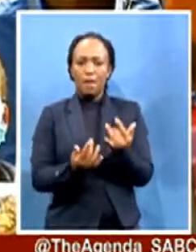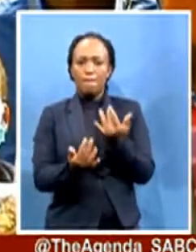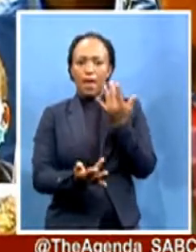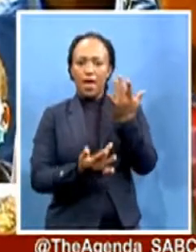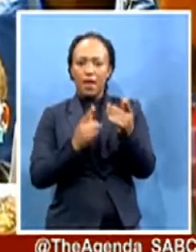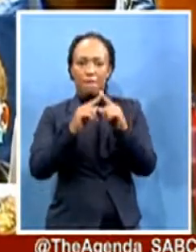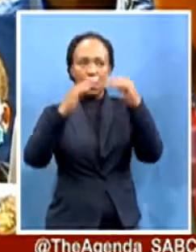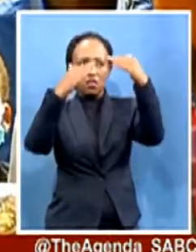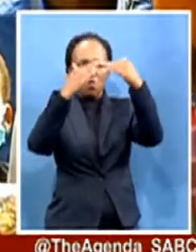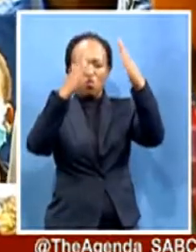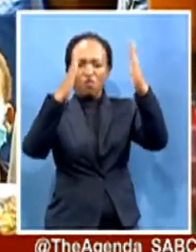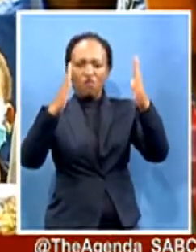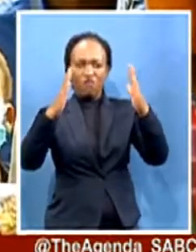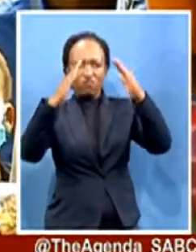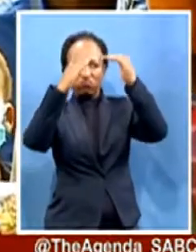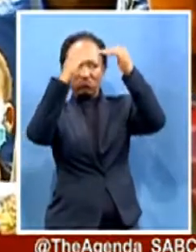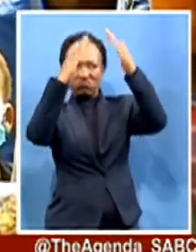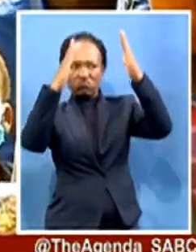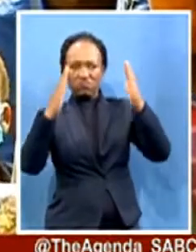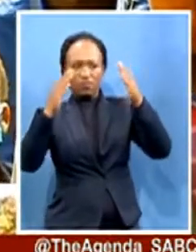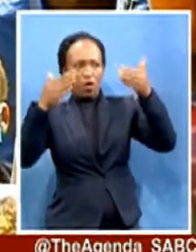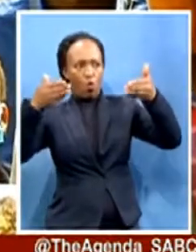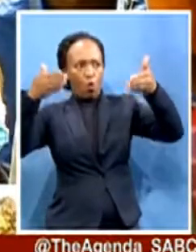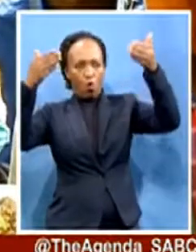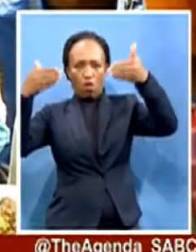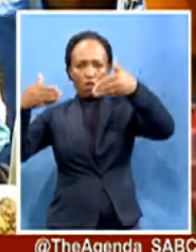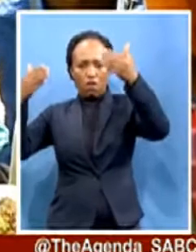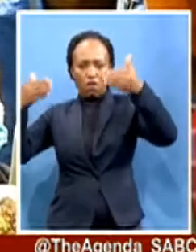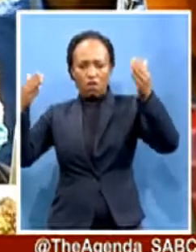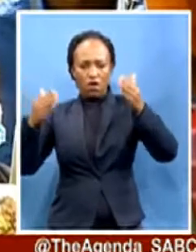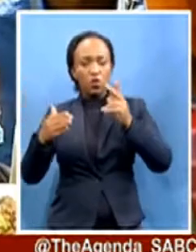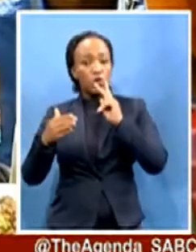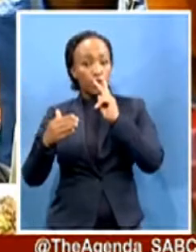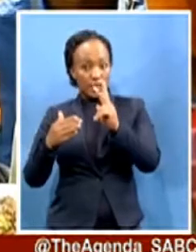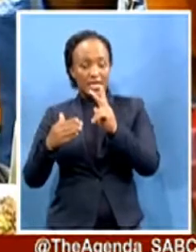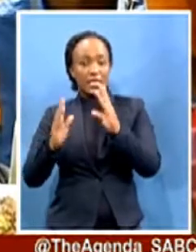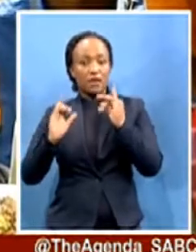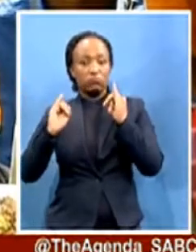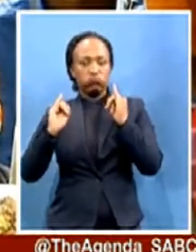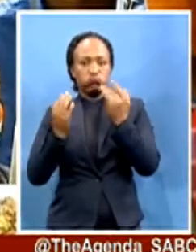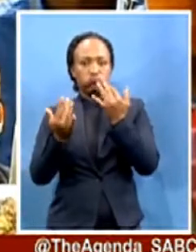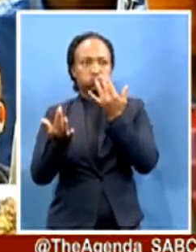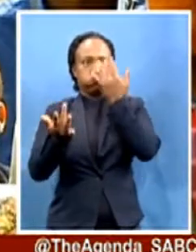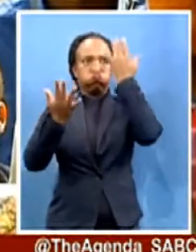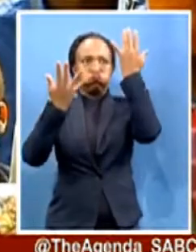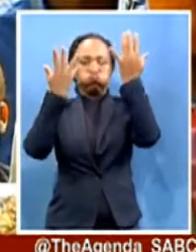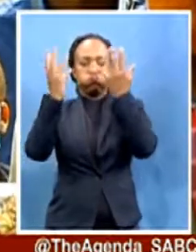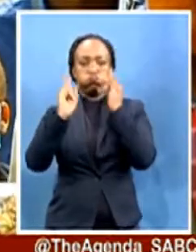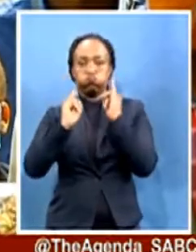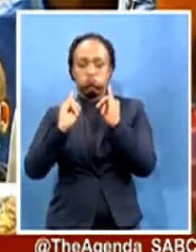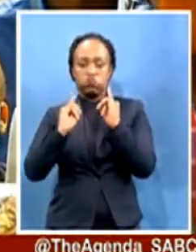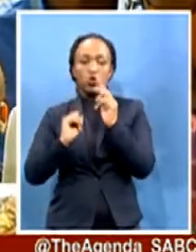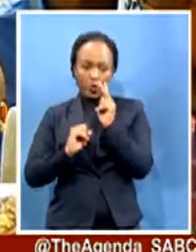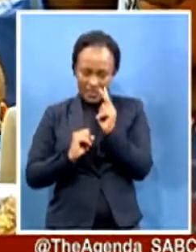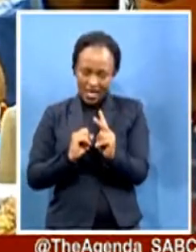of destruction shows you the intensity of that flame. Now that flame, you don't need to get anywhere close to